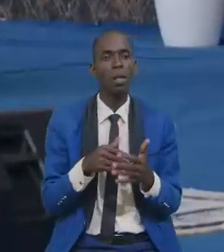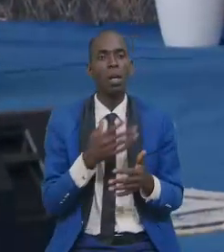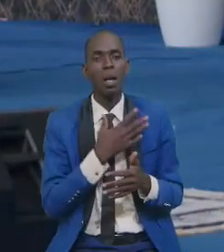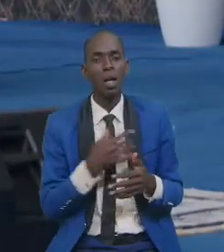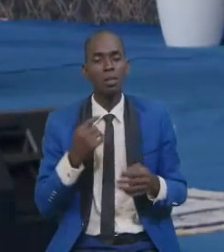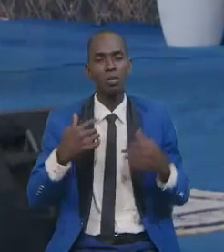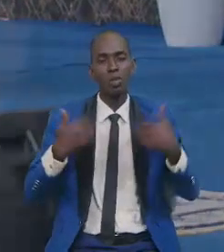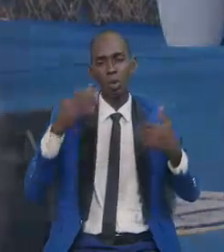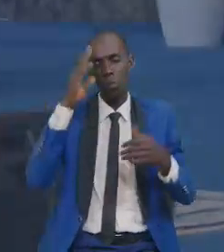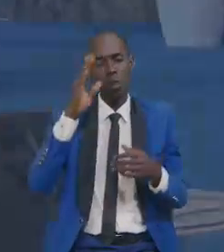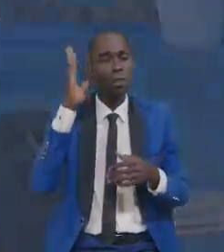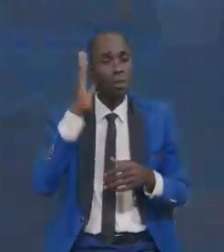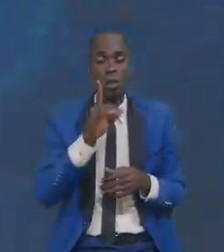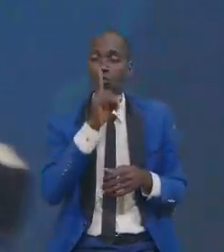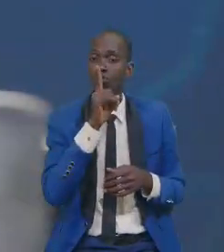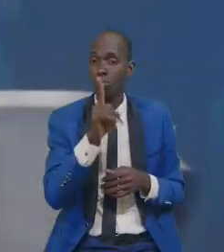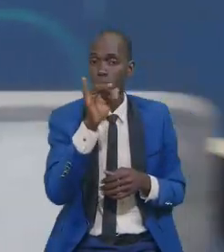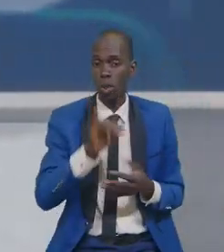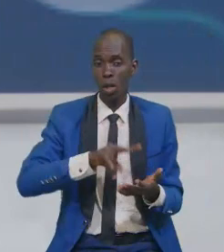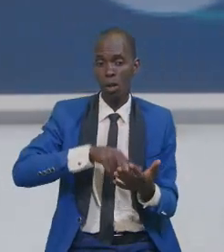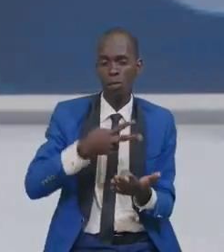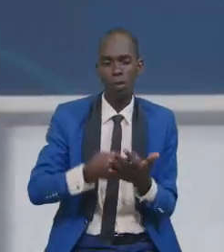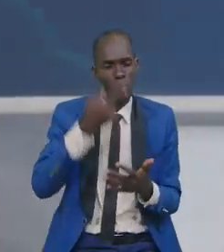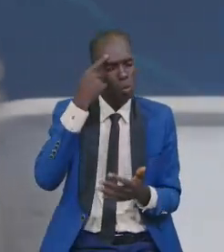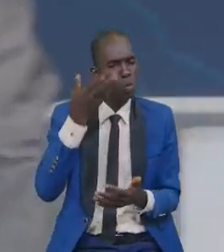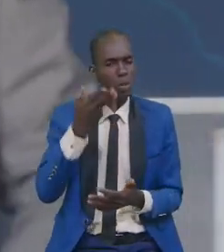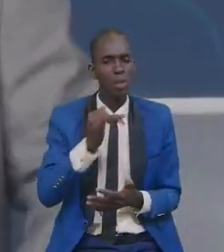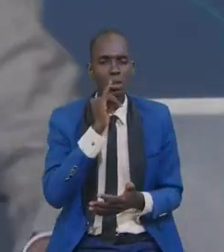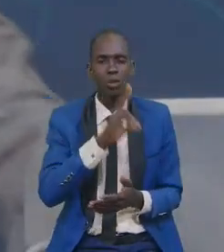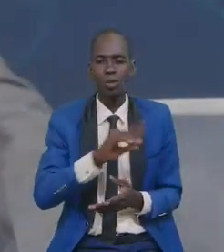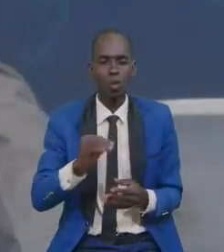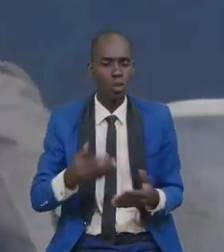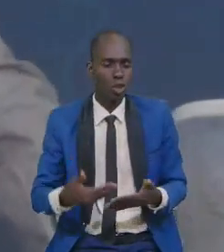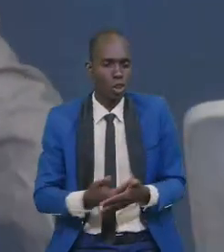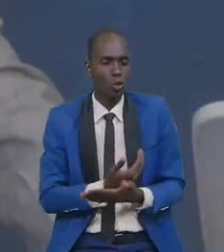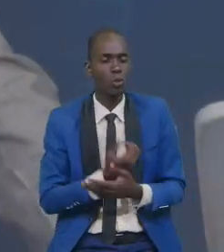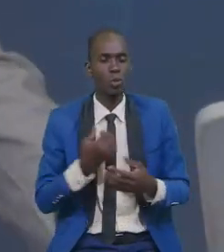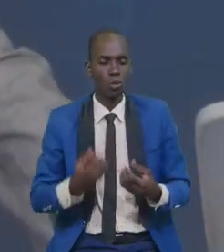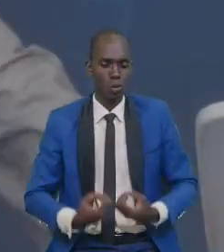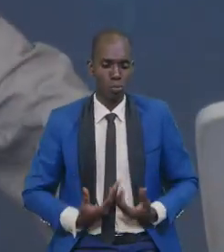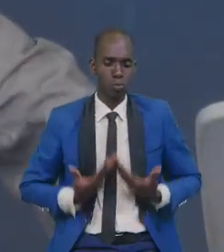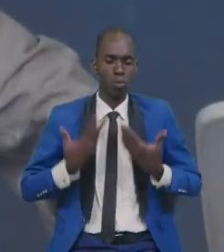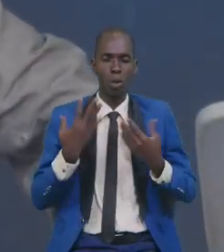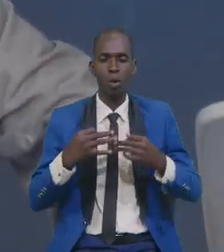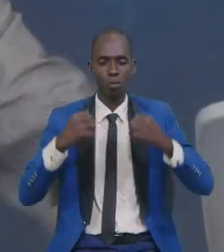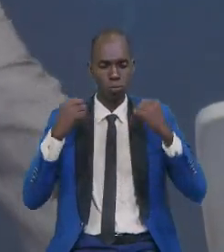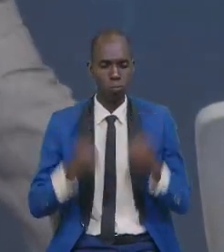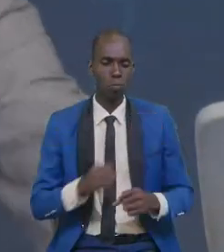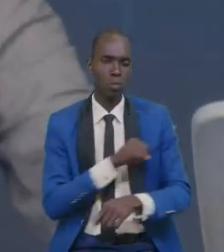utterly fall, because there is no supply of new strength and new power, and they are fainting. That's why they